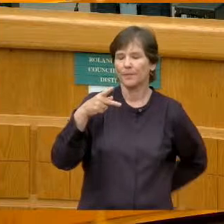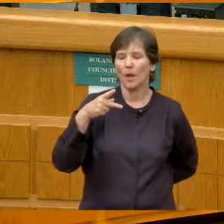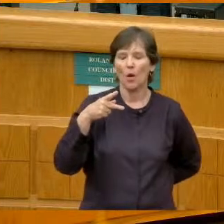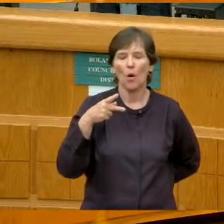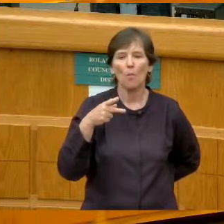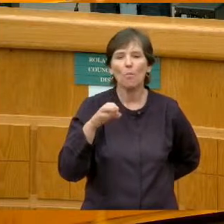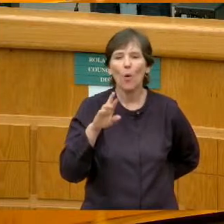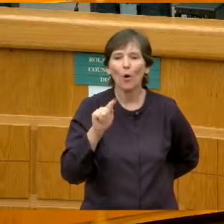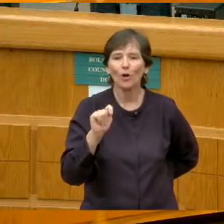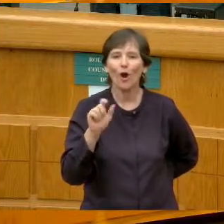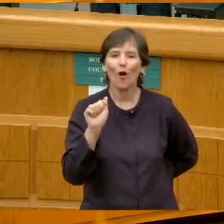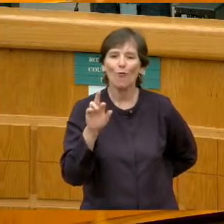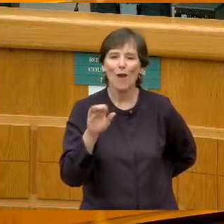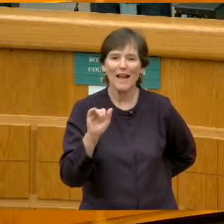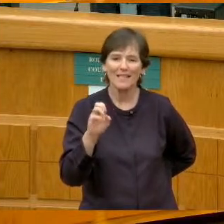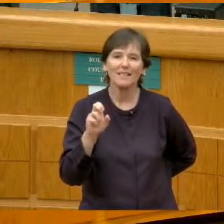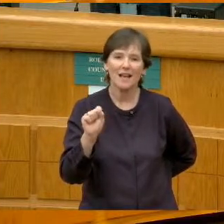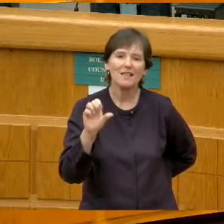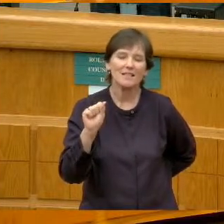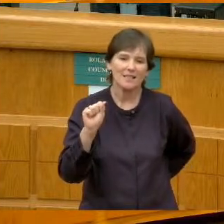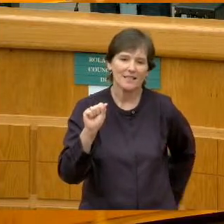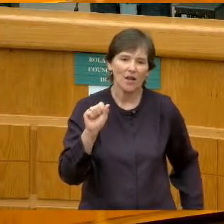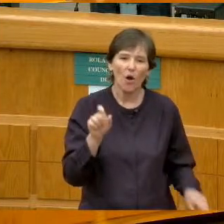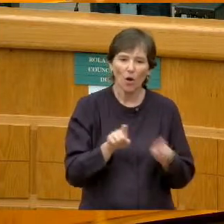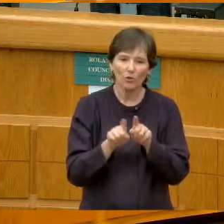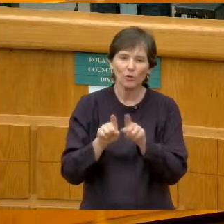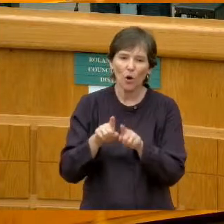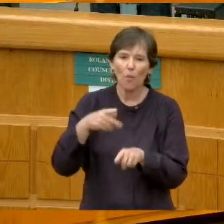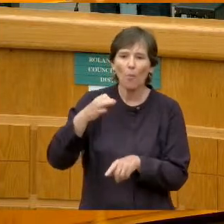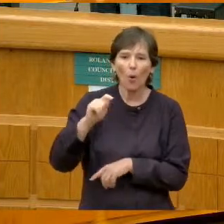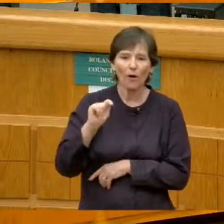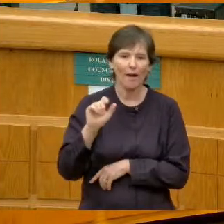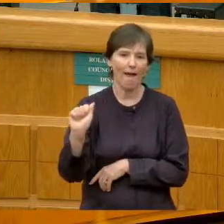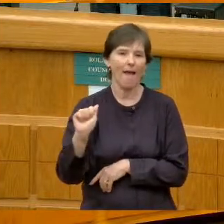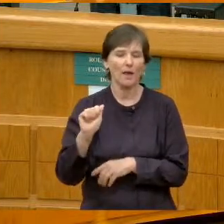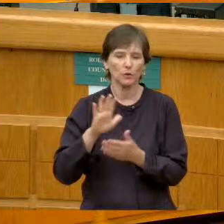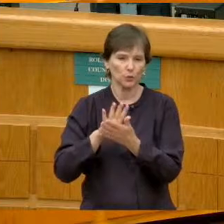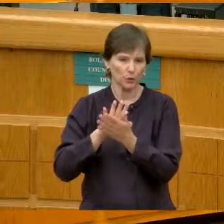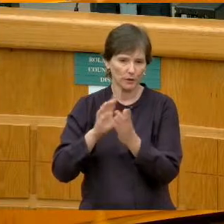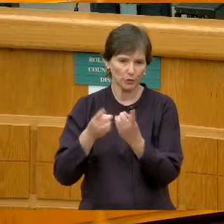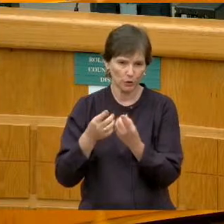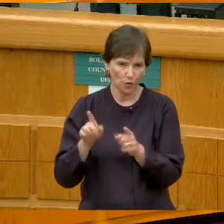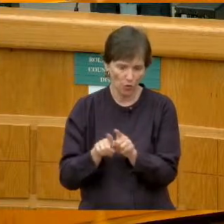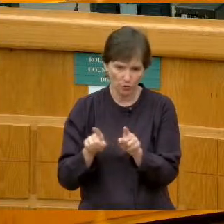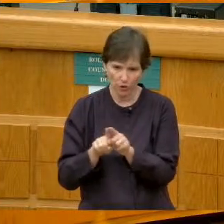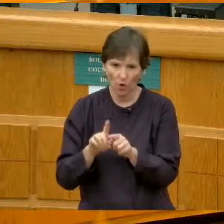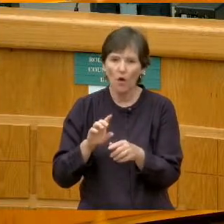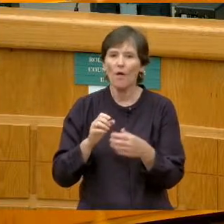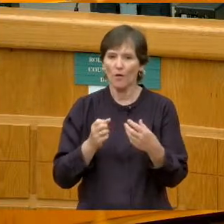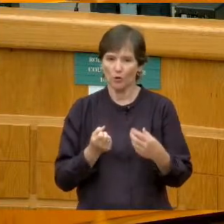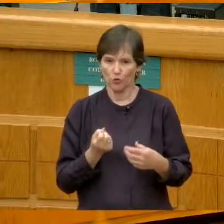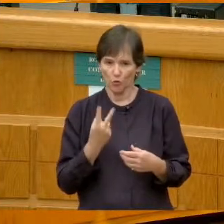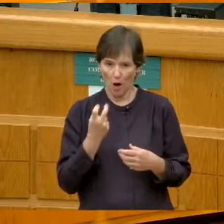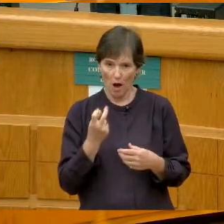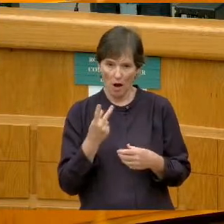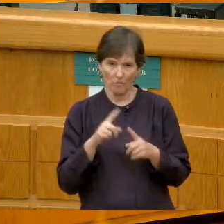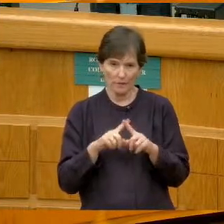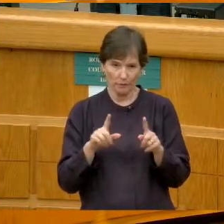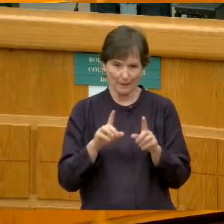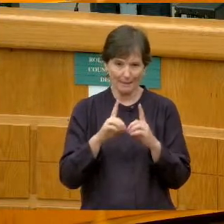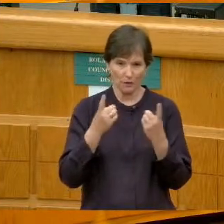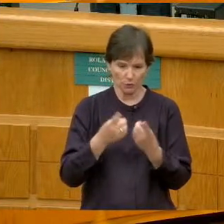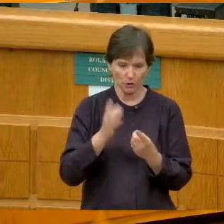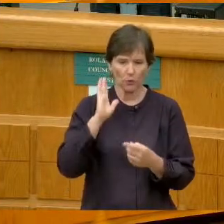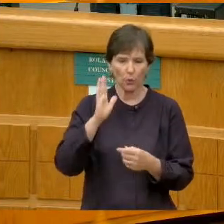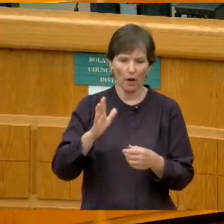that's imposed by a local health authority, Dr. Ram, prohibits any type of in-class instruction until after Labor